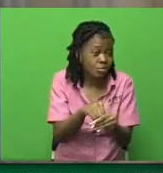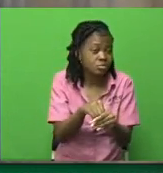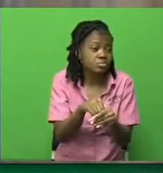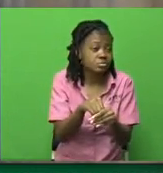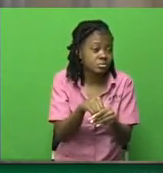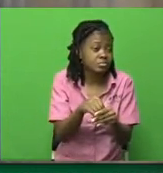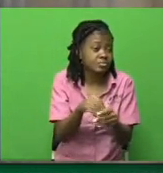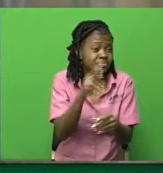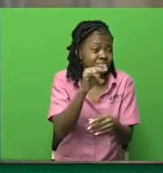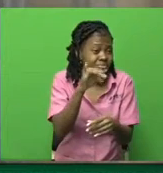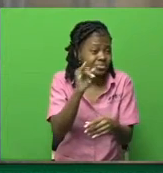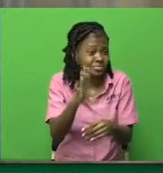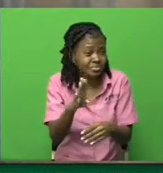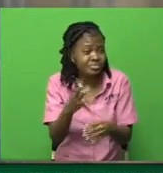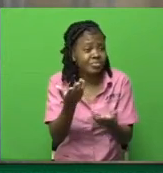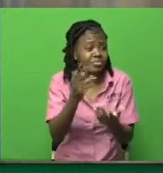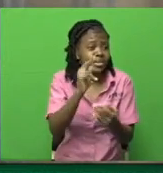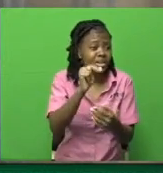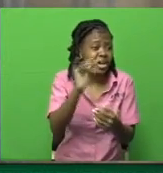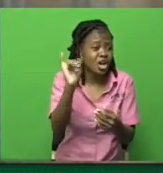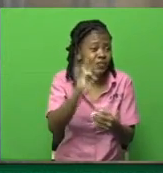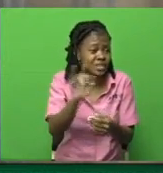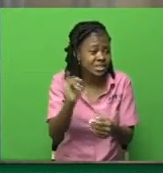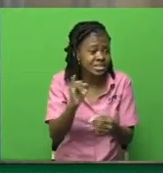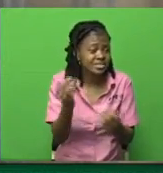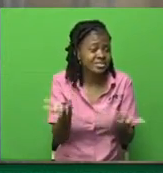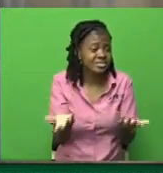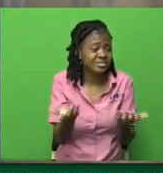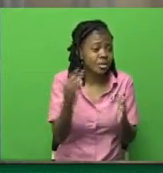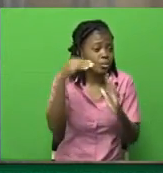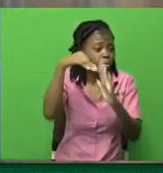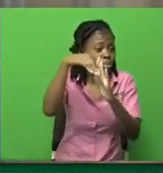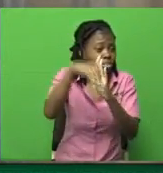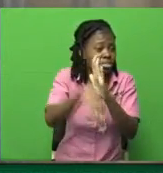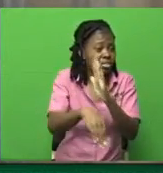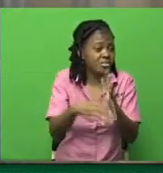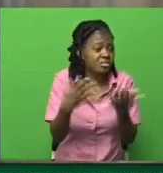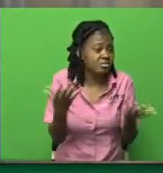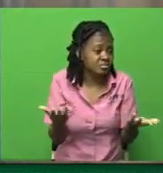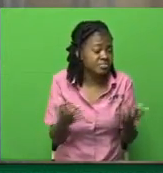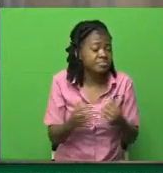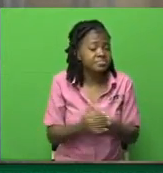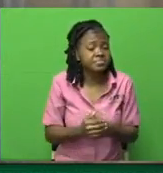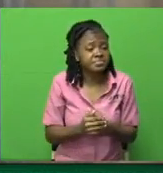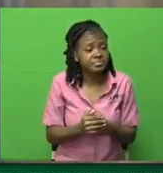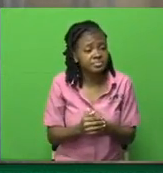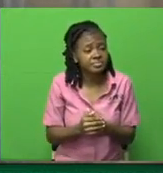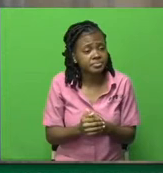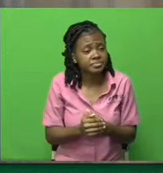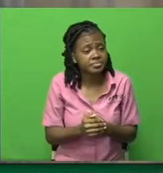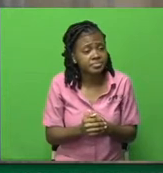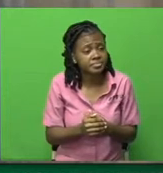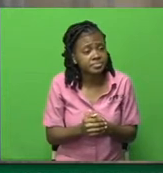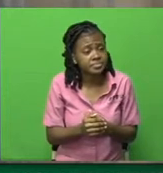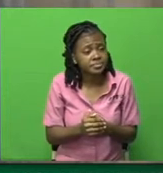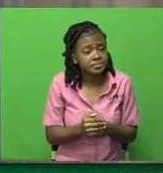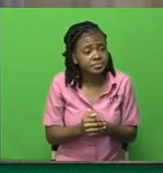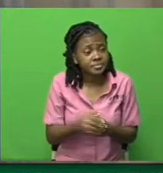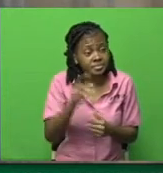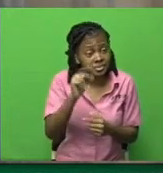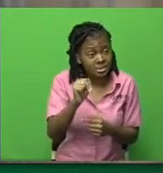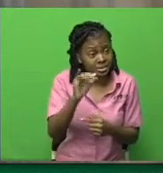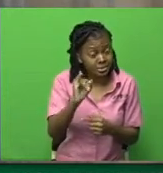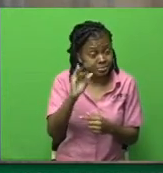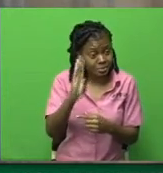the decline in contribution income the suspicion is Bolt says by the fact that the nib reported a